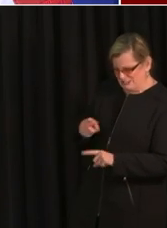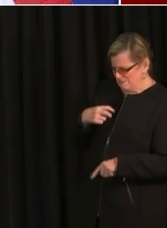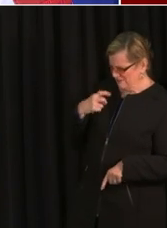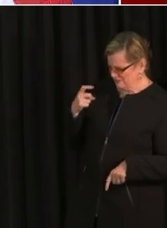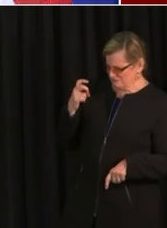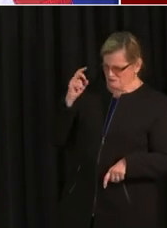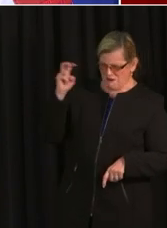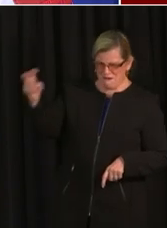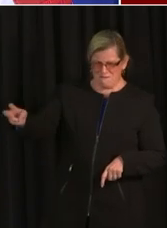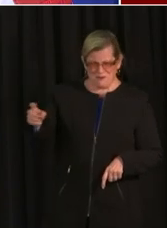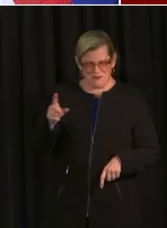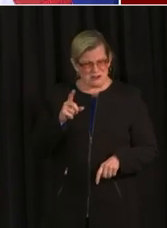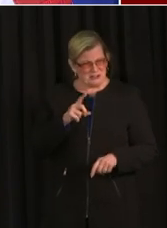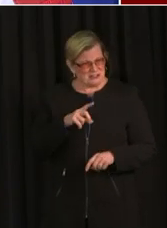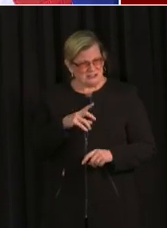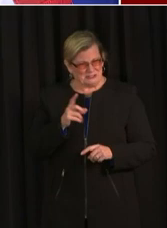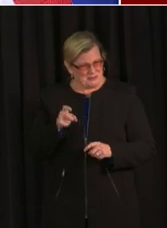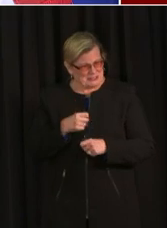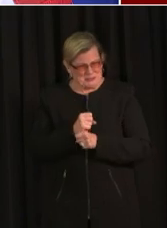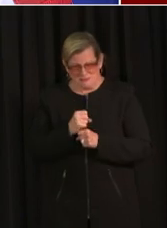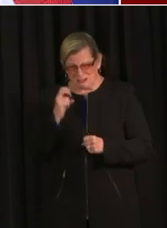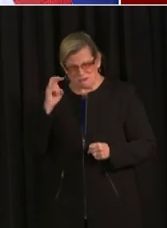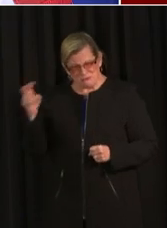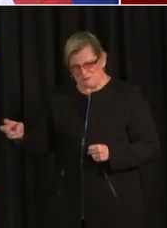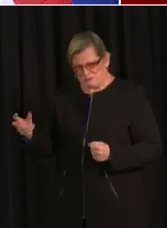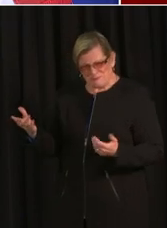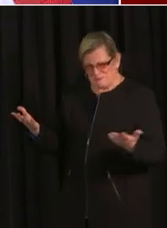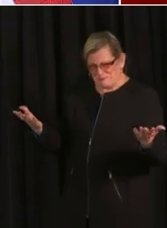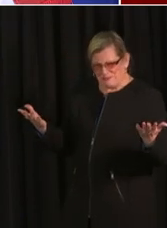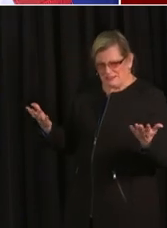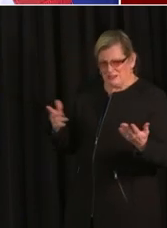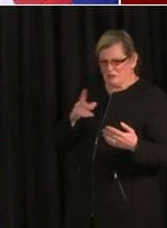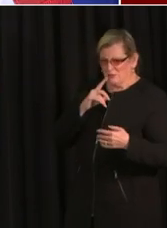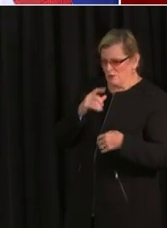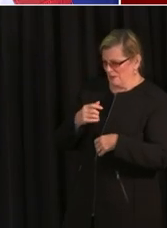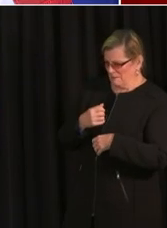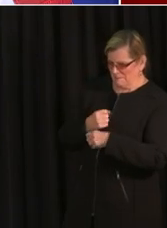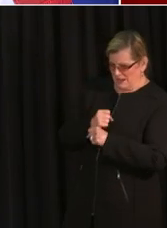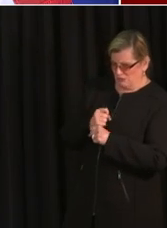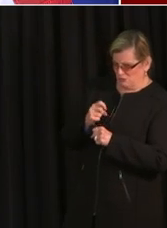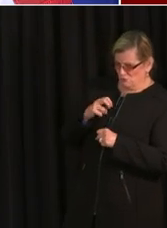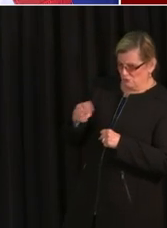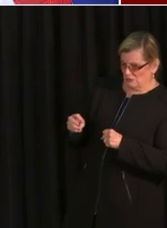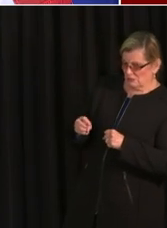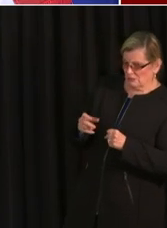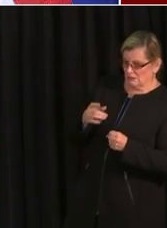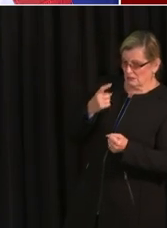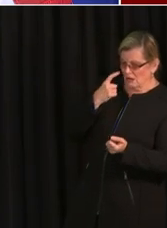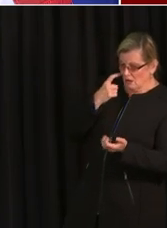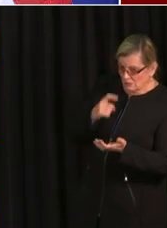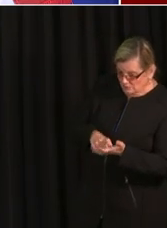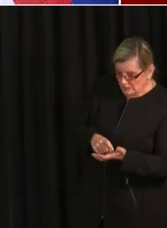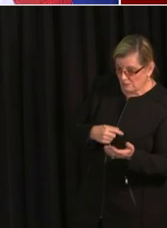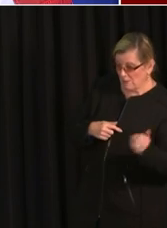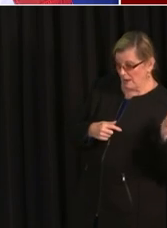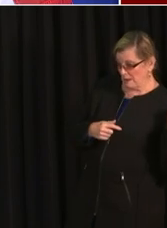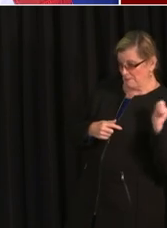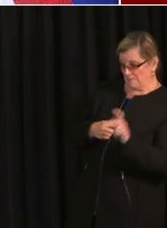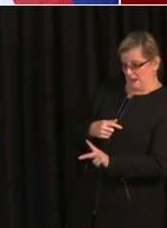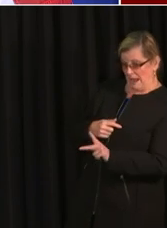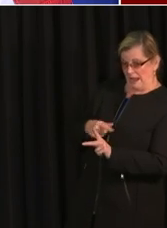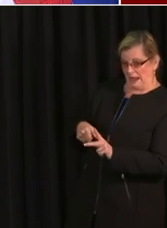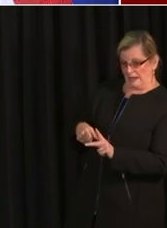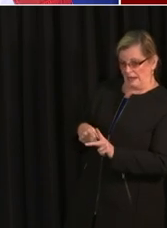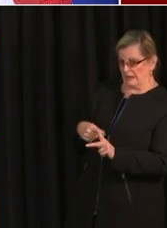is a non-essential trip? And if I am going to make this trip, I need to recognize that when I come back,